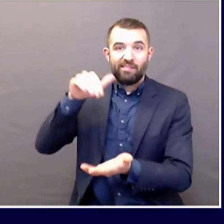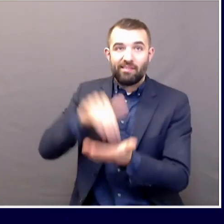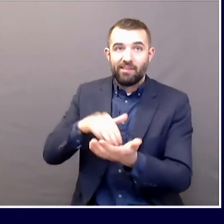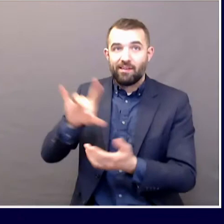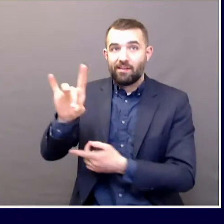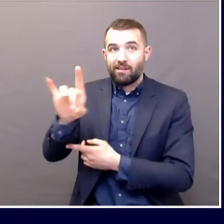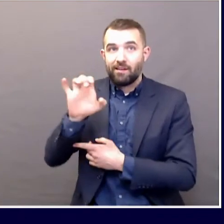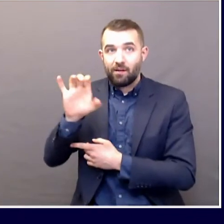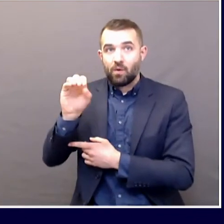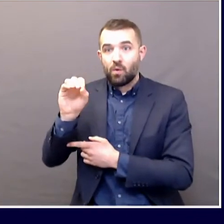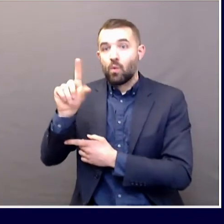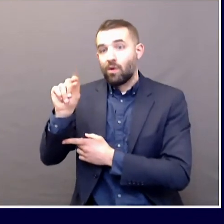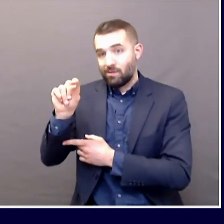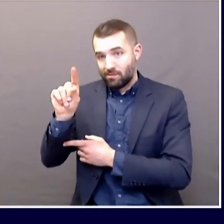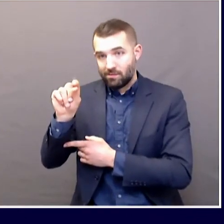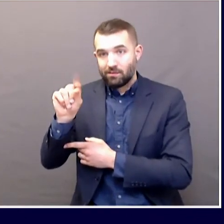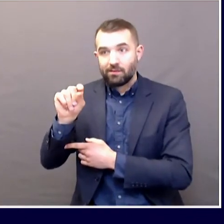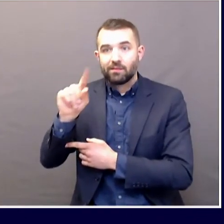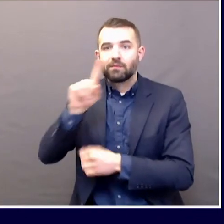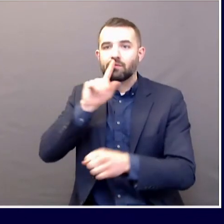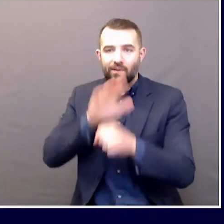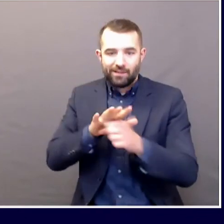34,820 are confirmed,